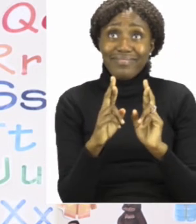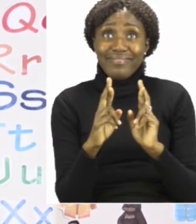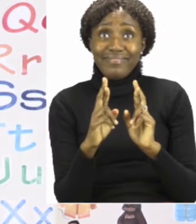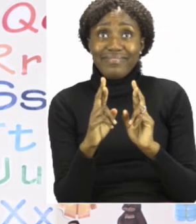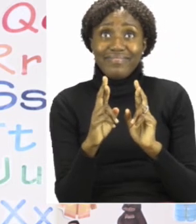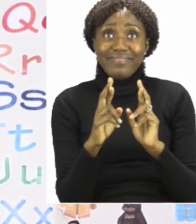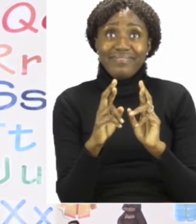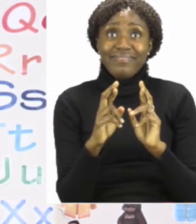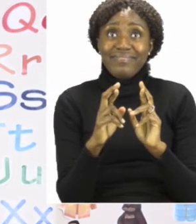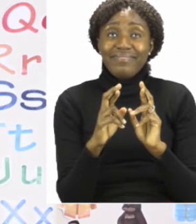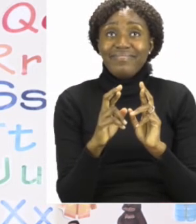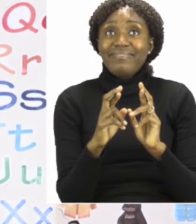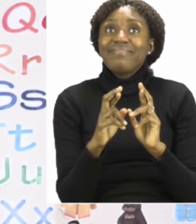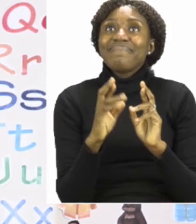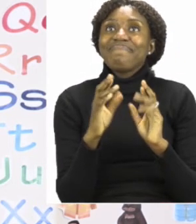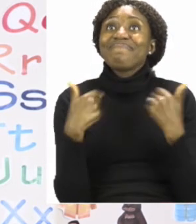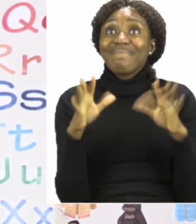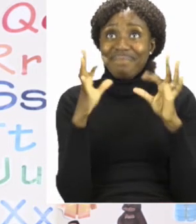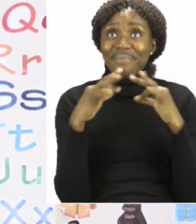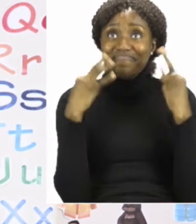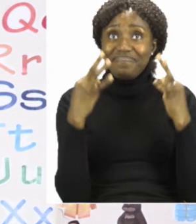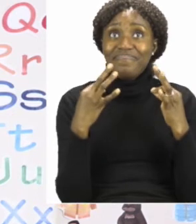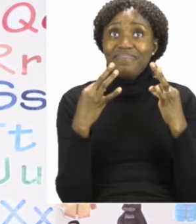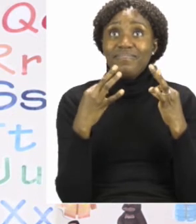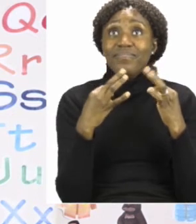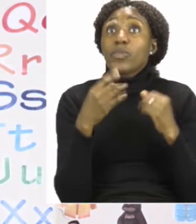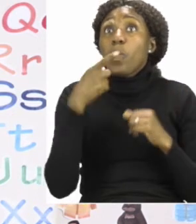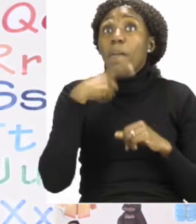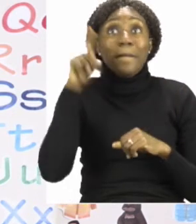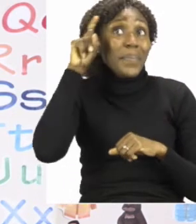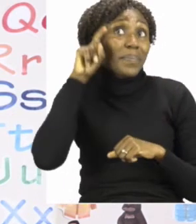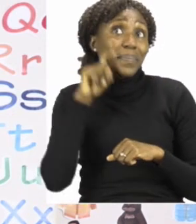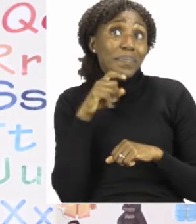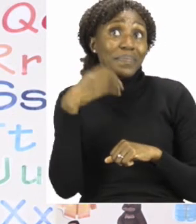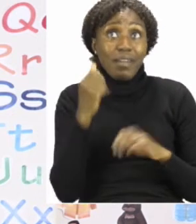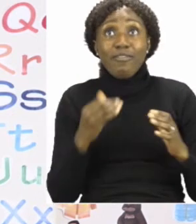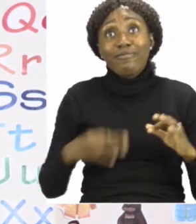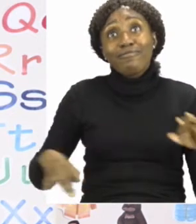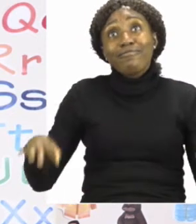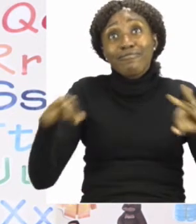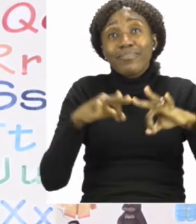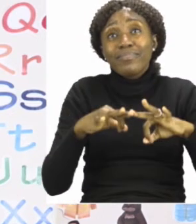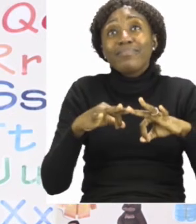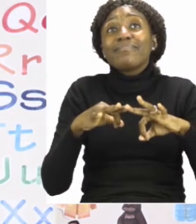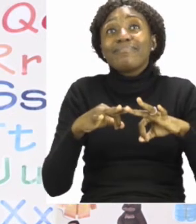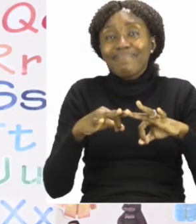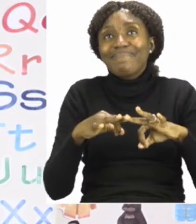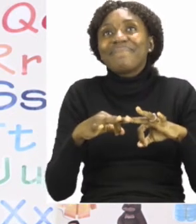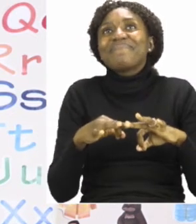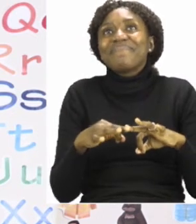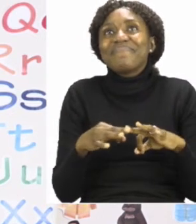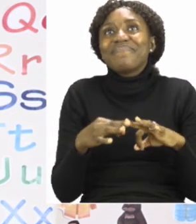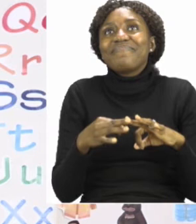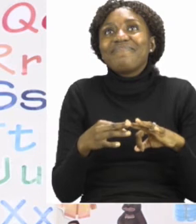Wonderful. Let's begin. Old MacDonald had a farm,